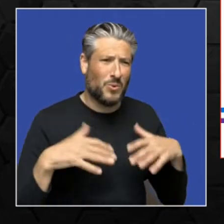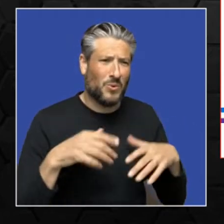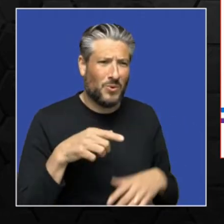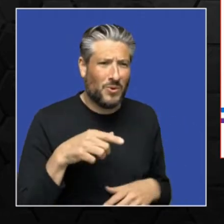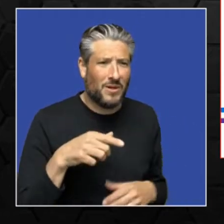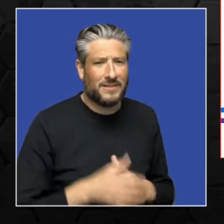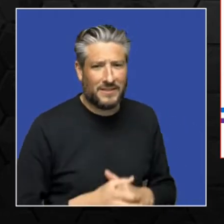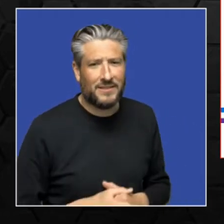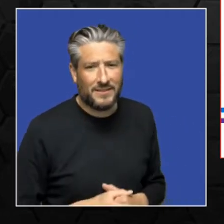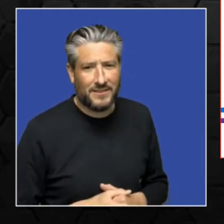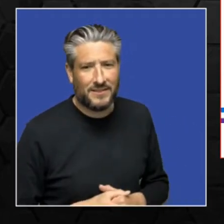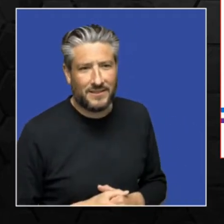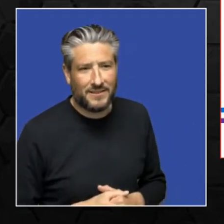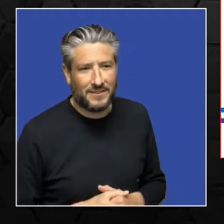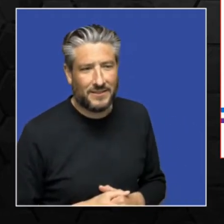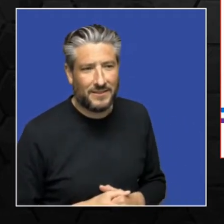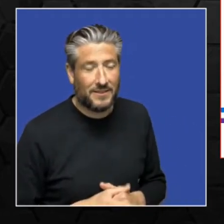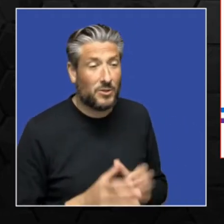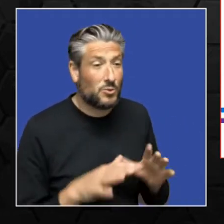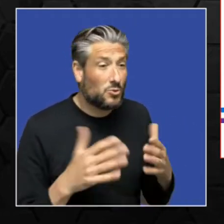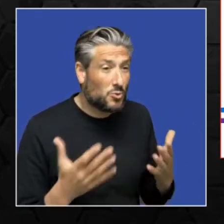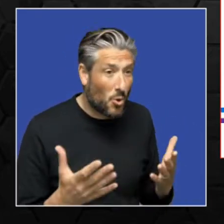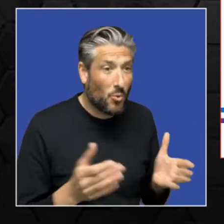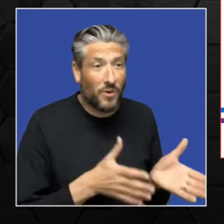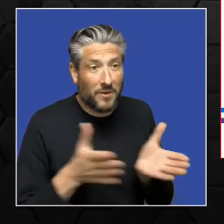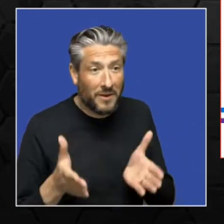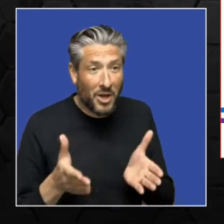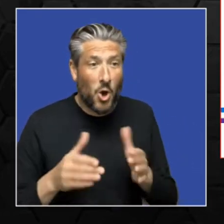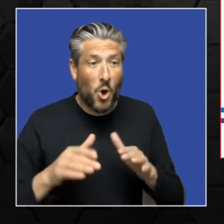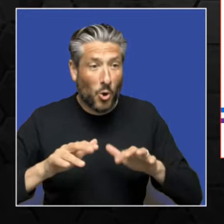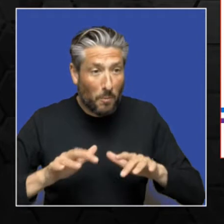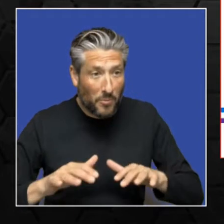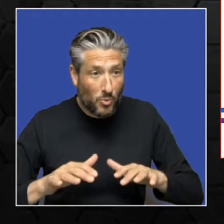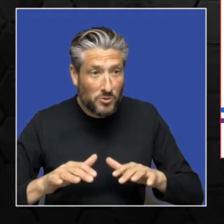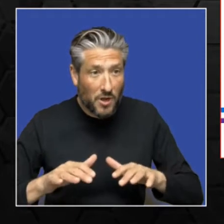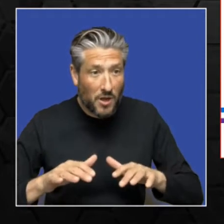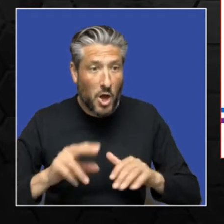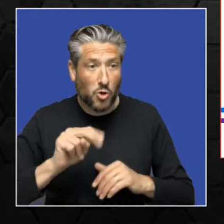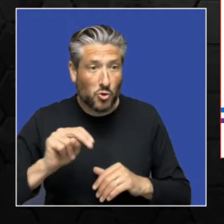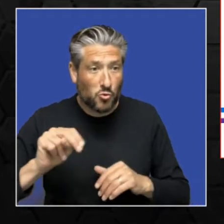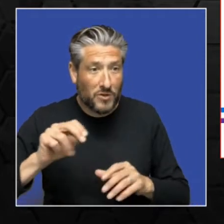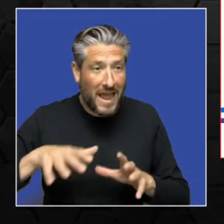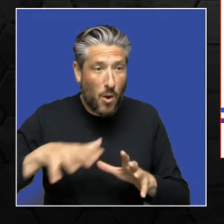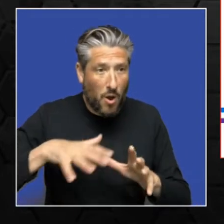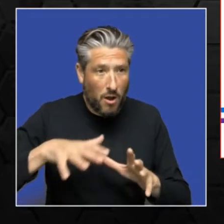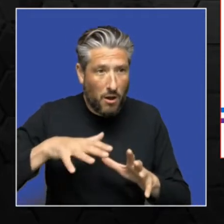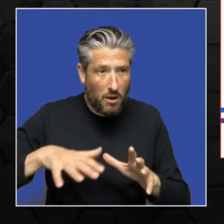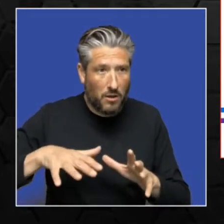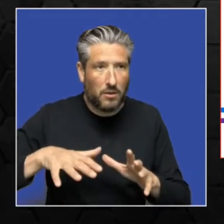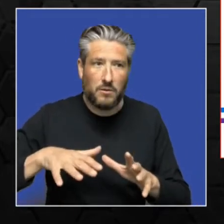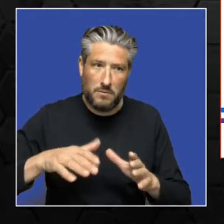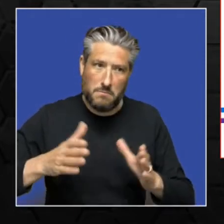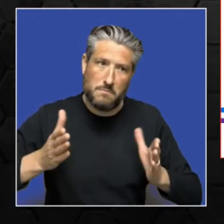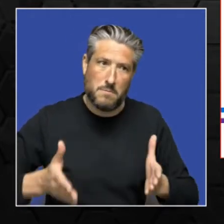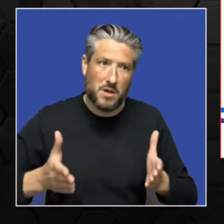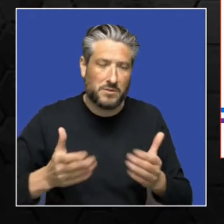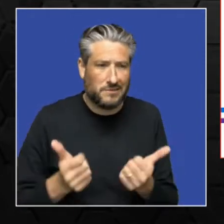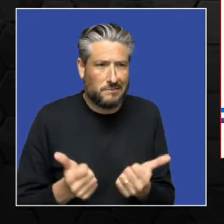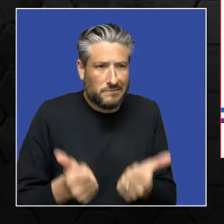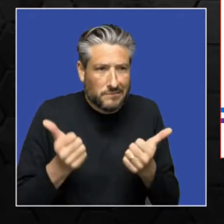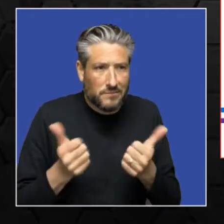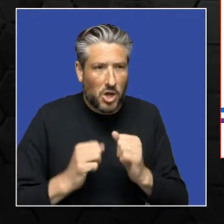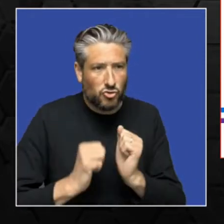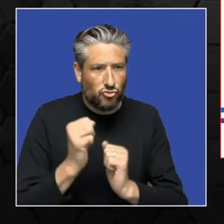why you need the best architecture for a neural network, so that today when we can go and apply neural networks to problems that are new